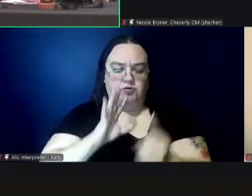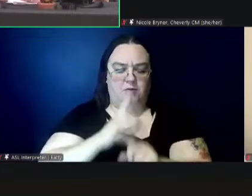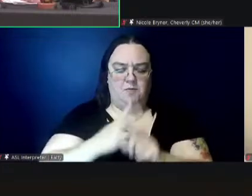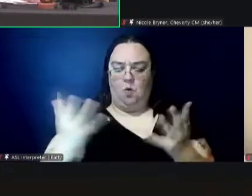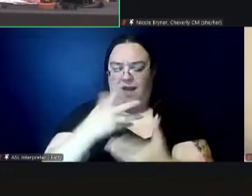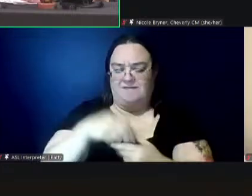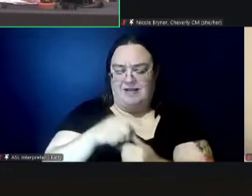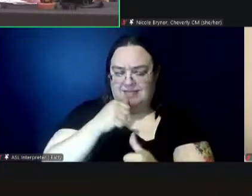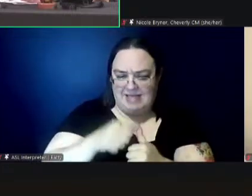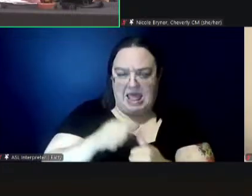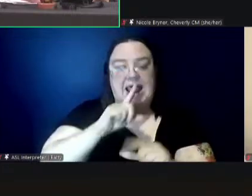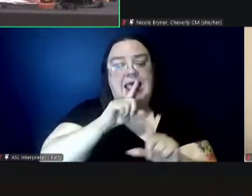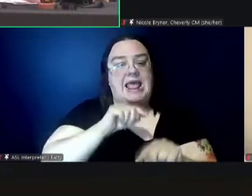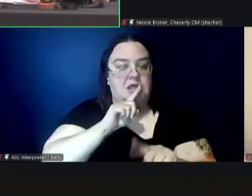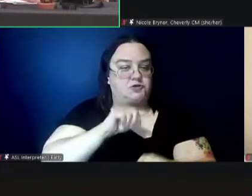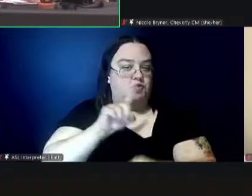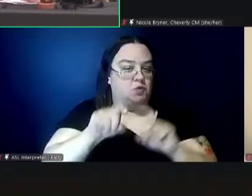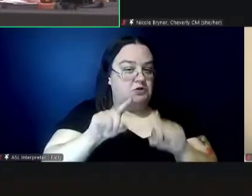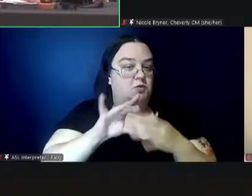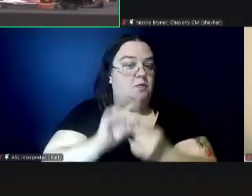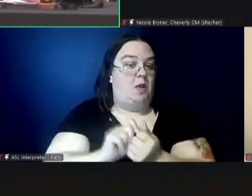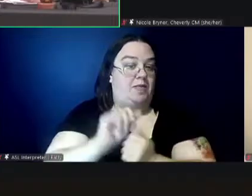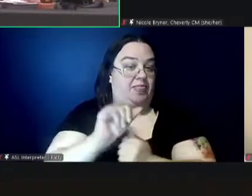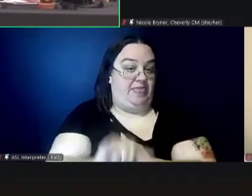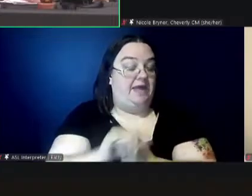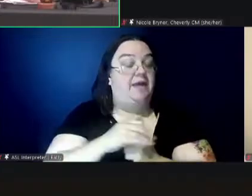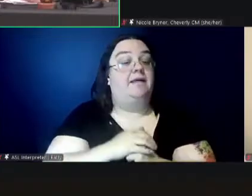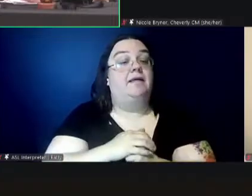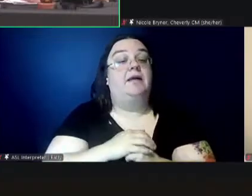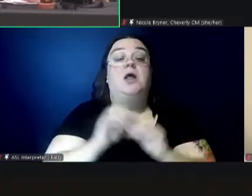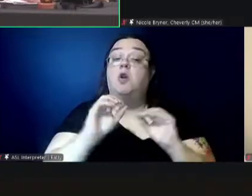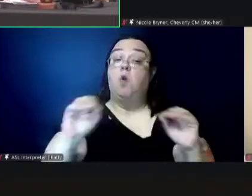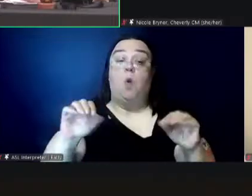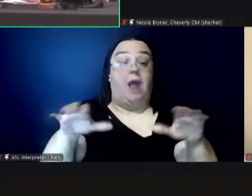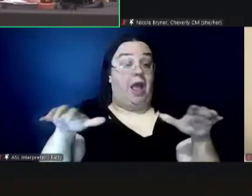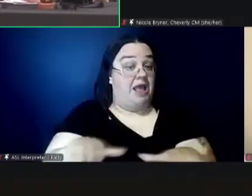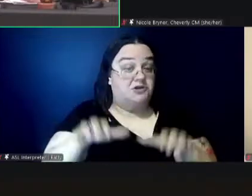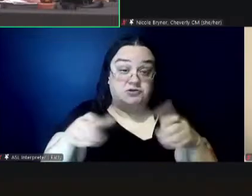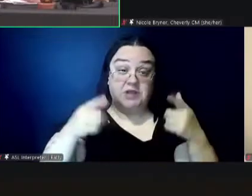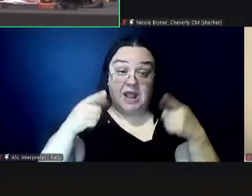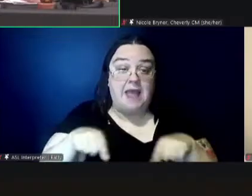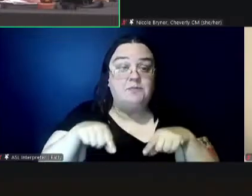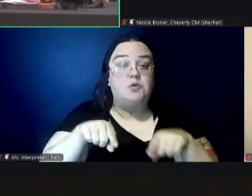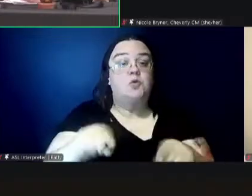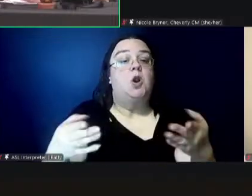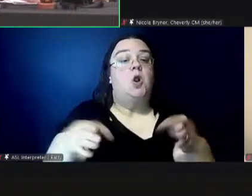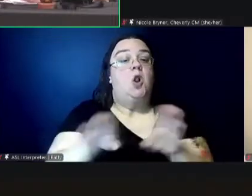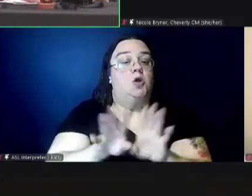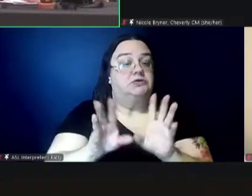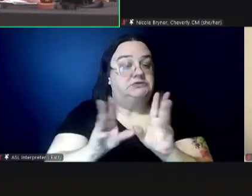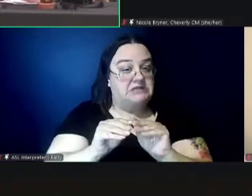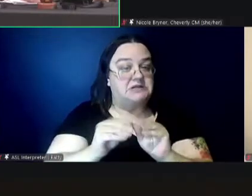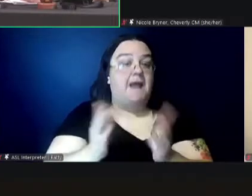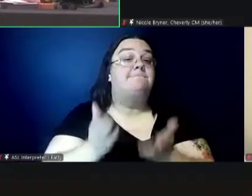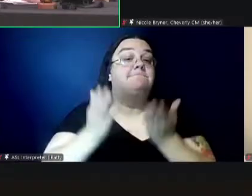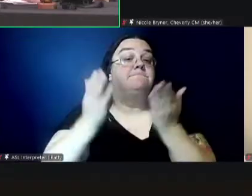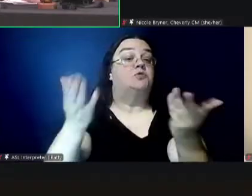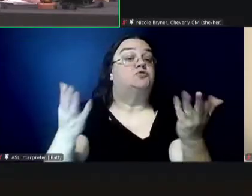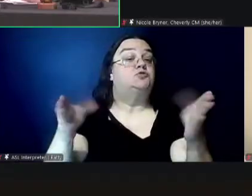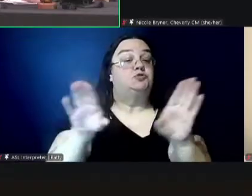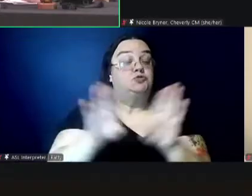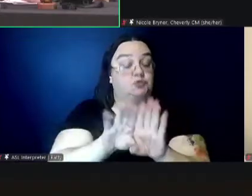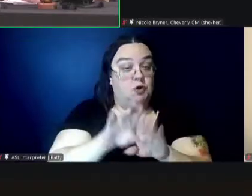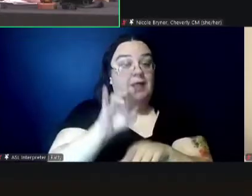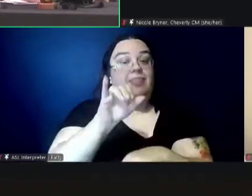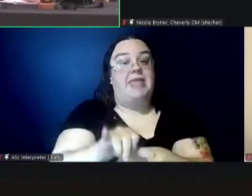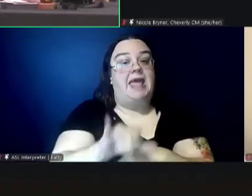answered questions regarding it. No actions were taken during the closed session. A motion to adjourn the closed meeting was made